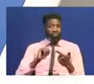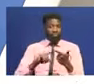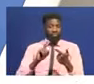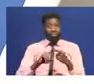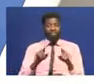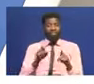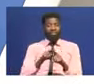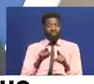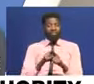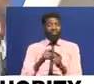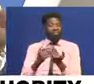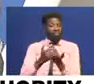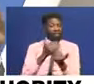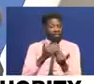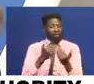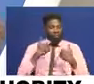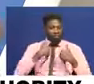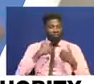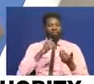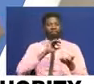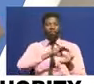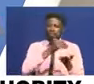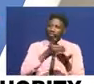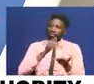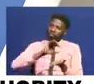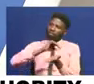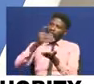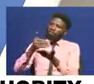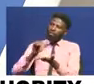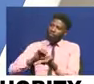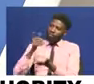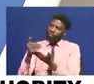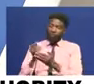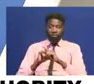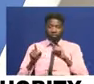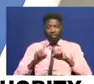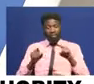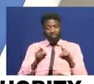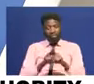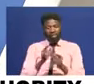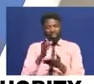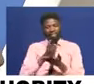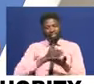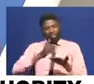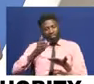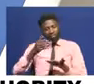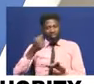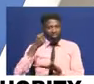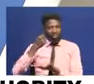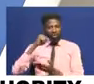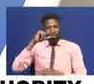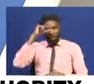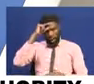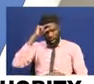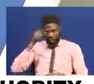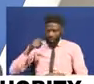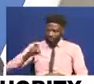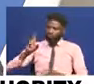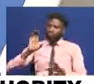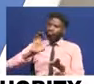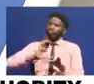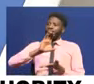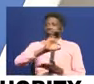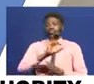across different funds. Part of the load has been taken care of by the exchequer and government. So government is fulfilling its mandate in terms of being able to